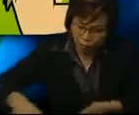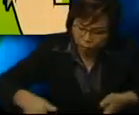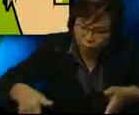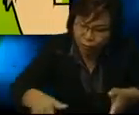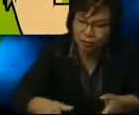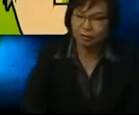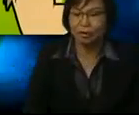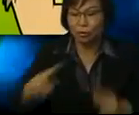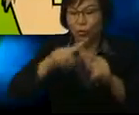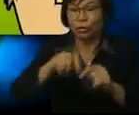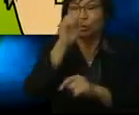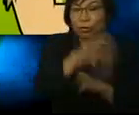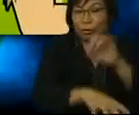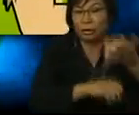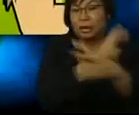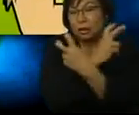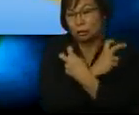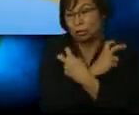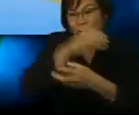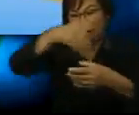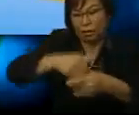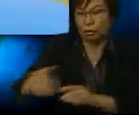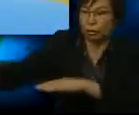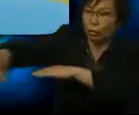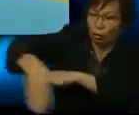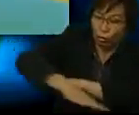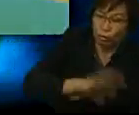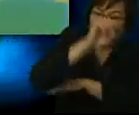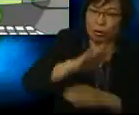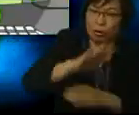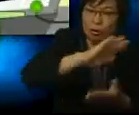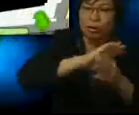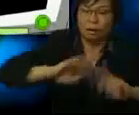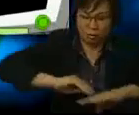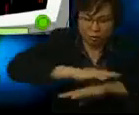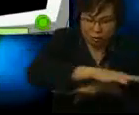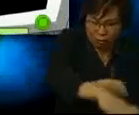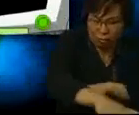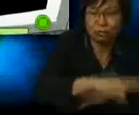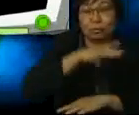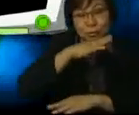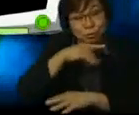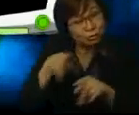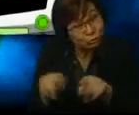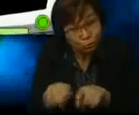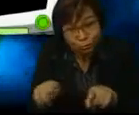When you throw toxic waste into the ocean, it can cause pollution too.